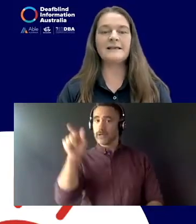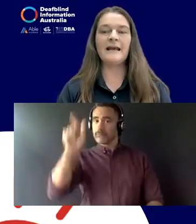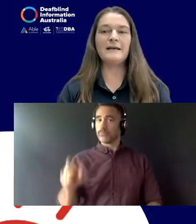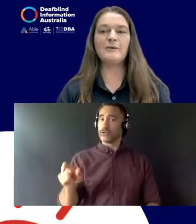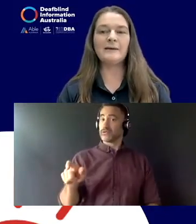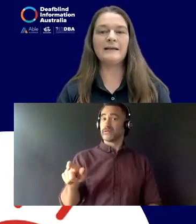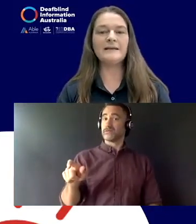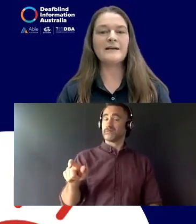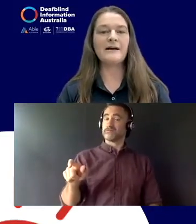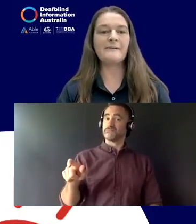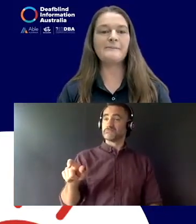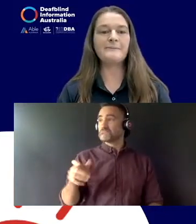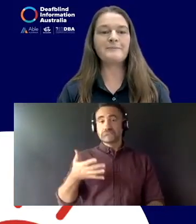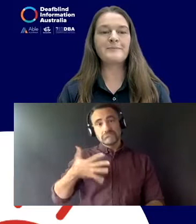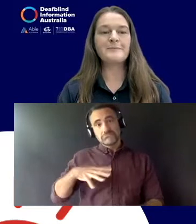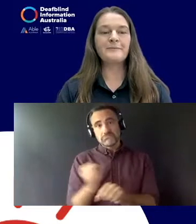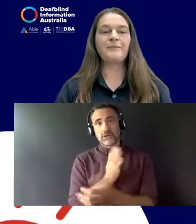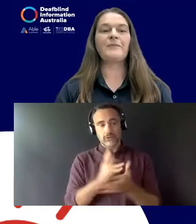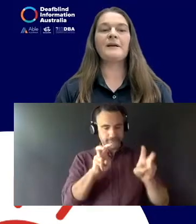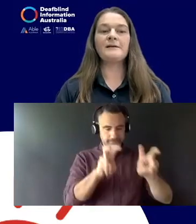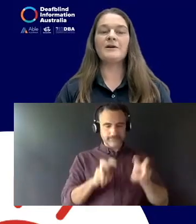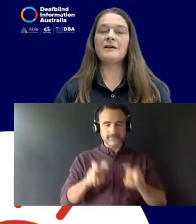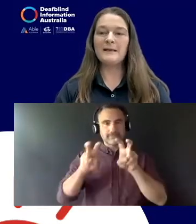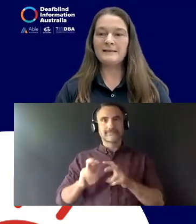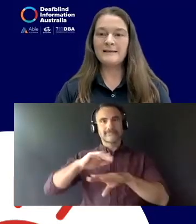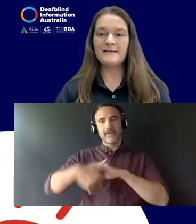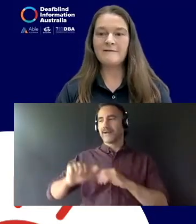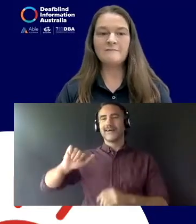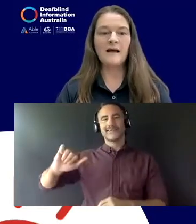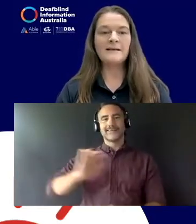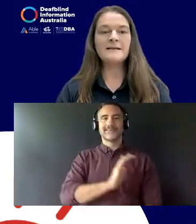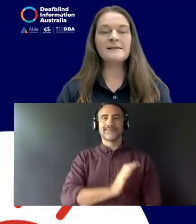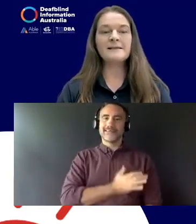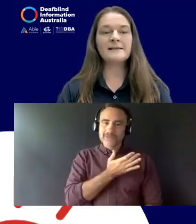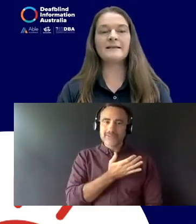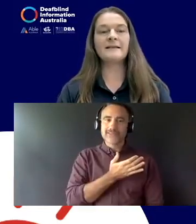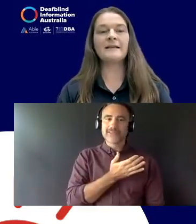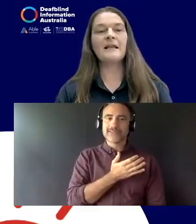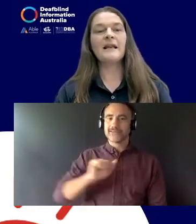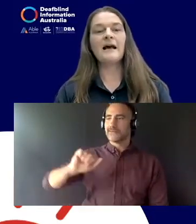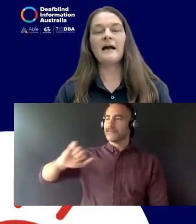at any point in time. It documents their deafblindness,